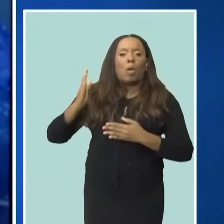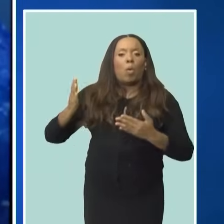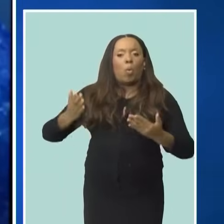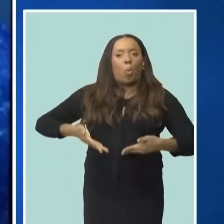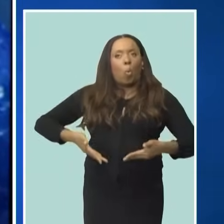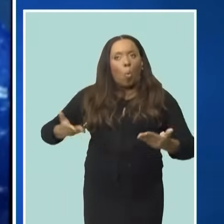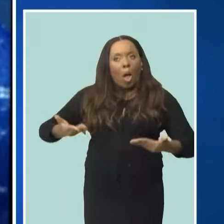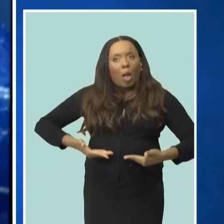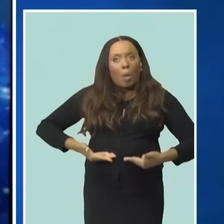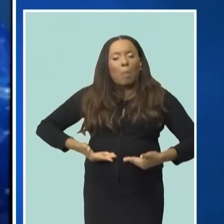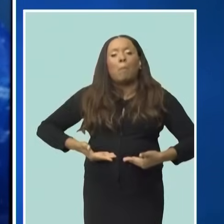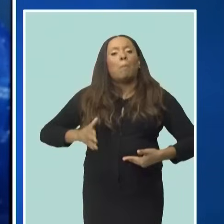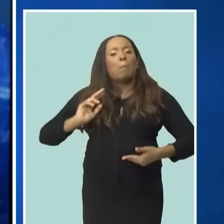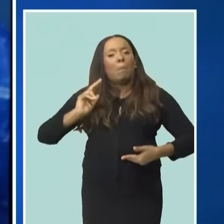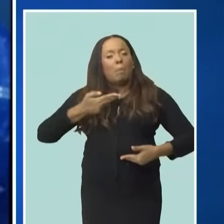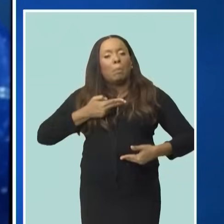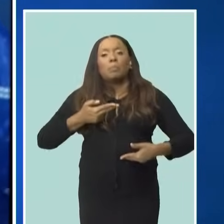creating this